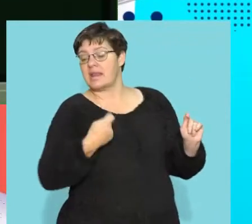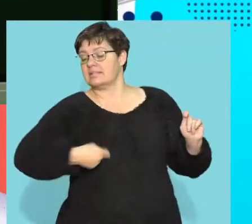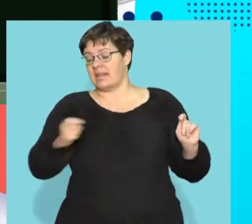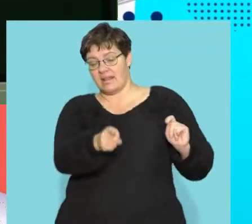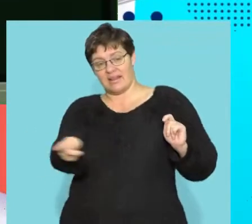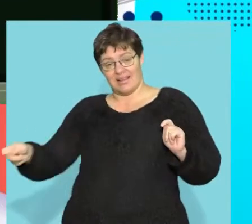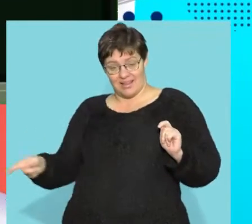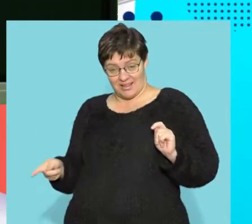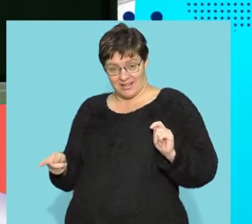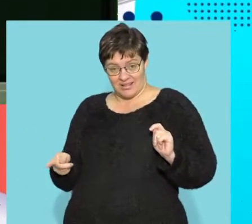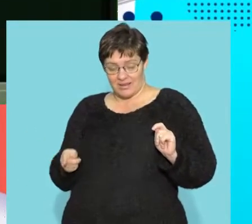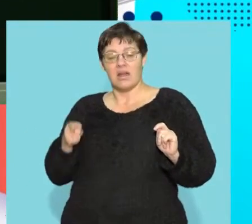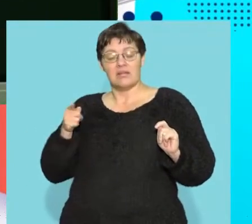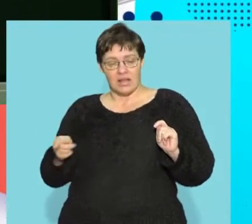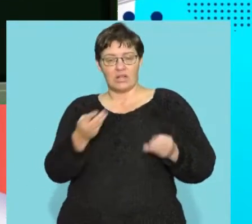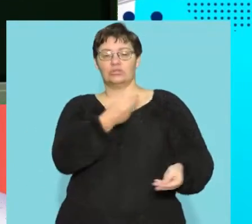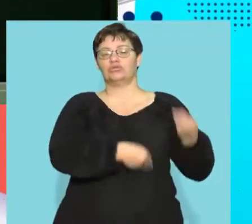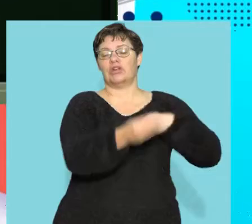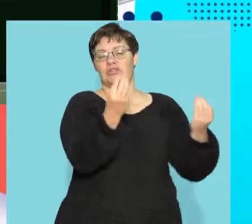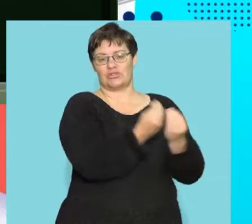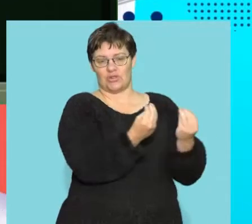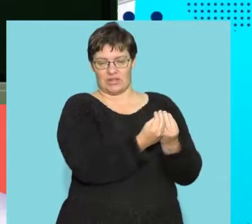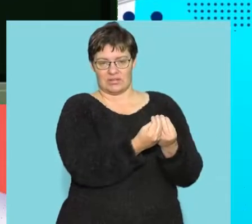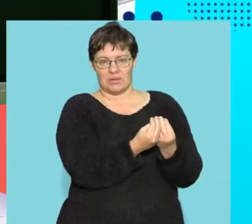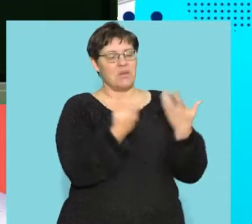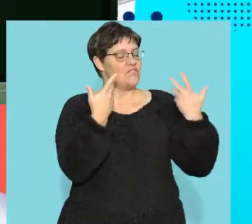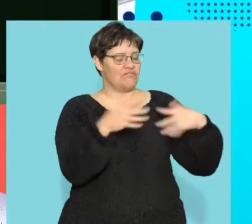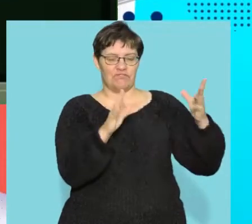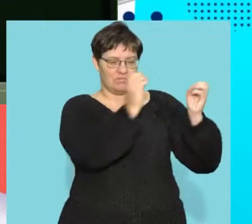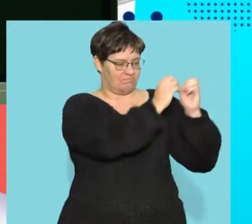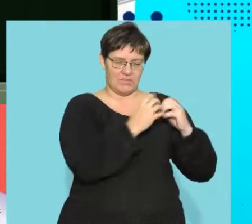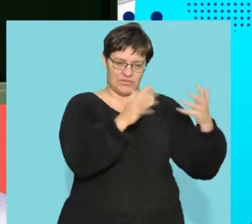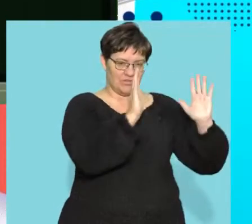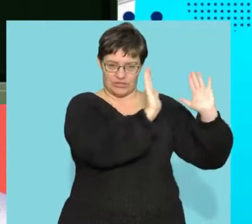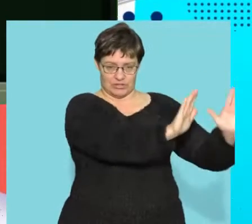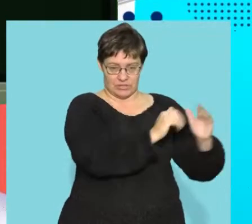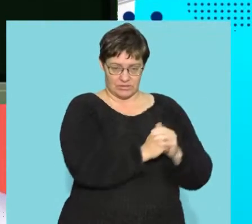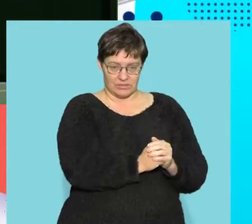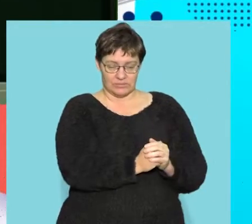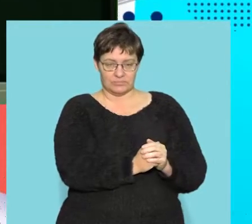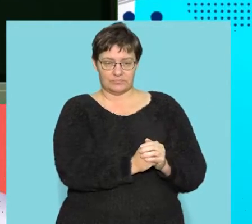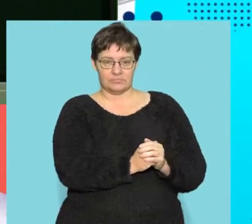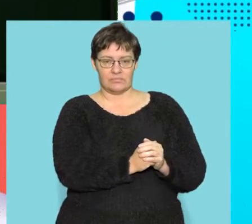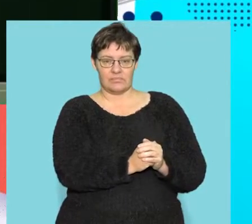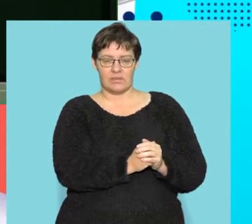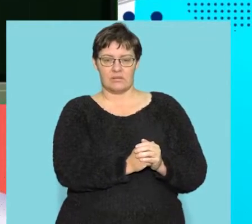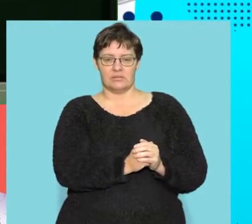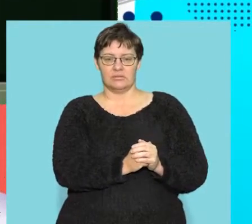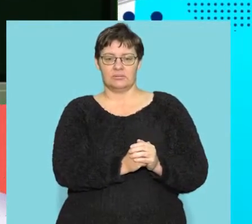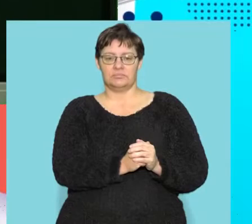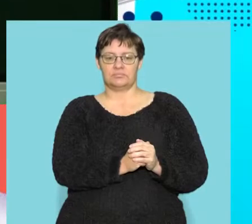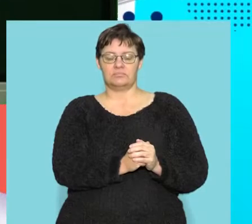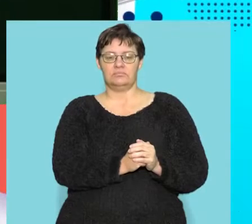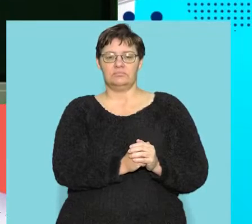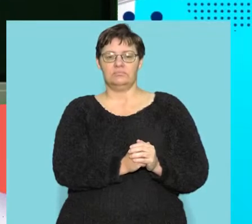the wholesalers. They are the trading stock that you've completely manufactured. The same as a trading